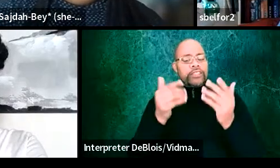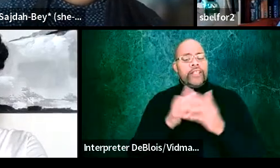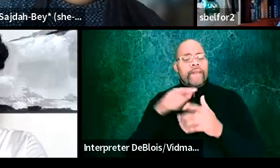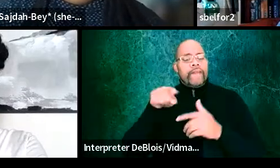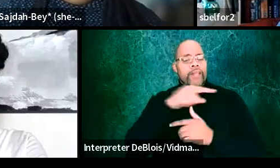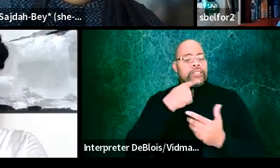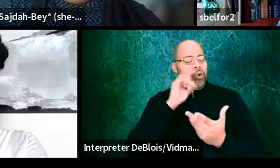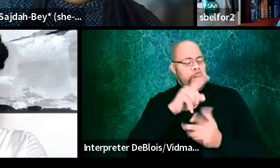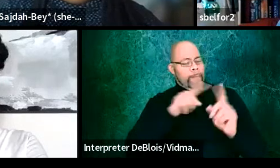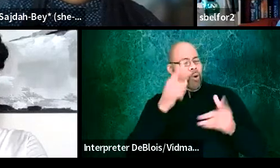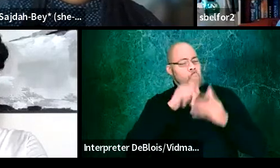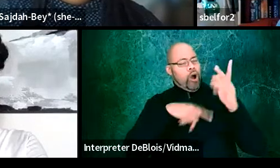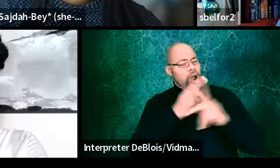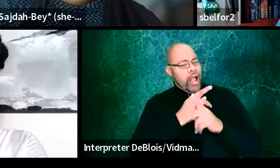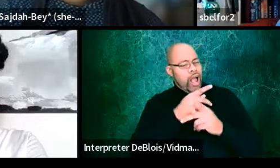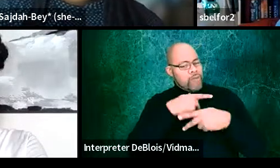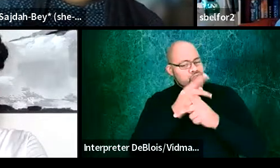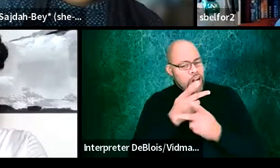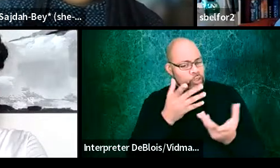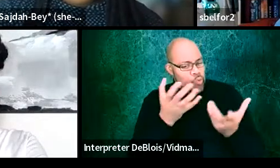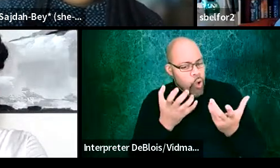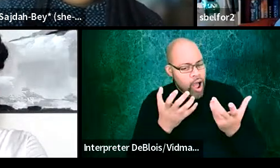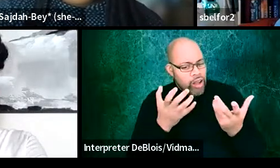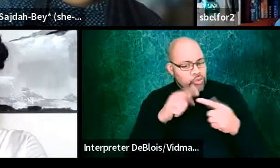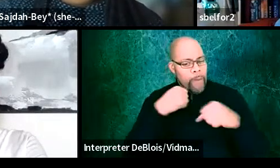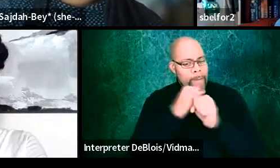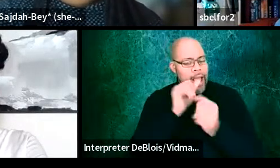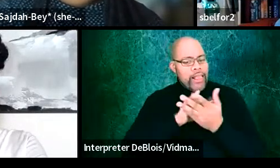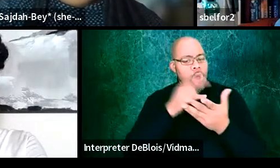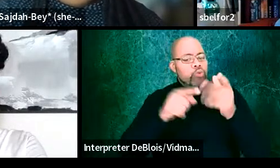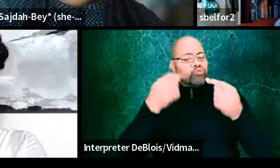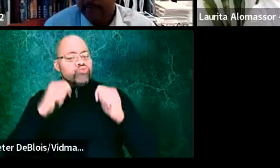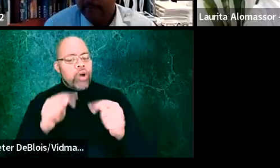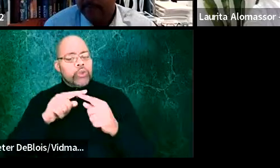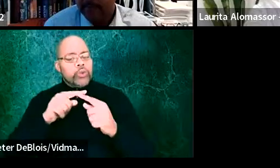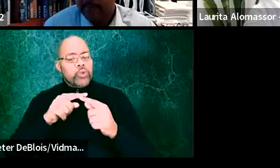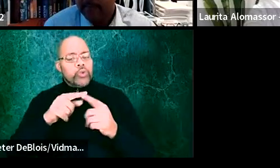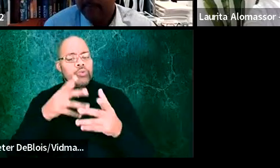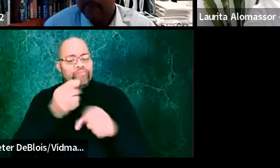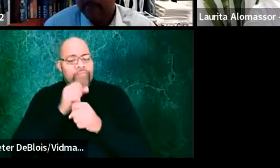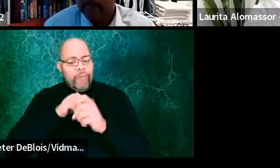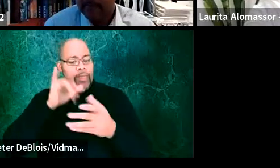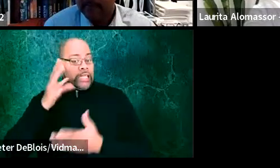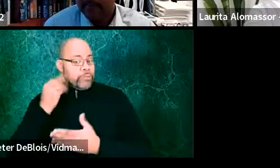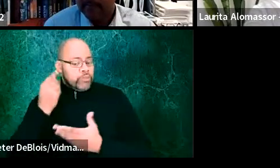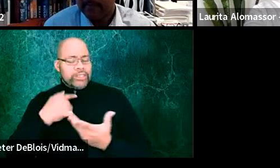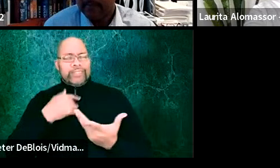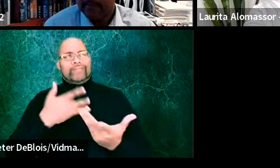like, okay, but like, what type of products do you want to make? Like, what are you trying to take away from this experience? I was like,